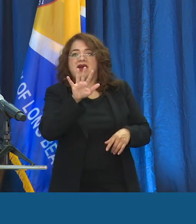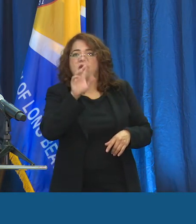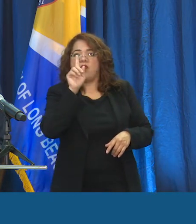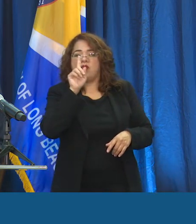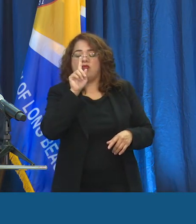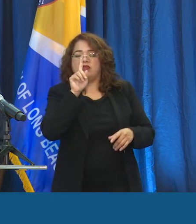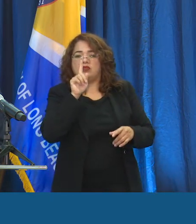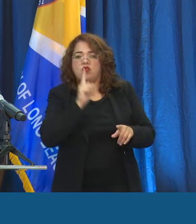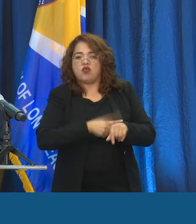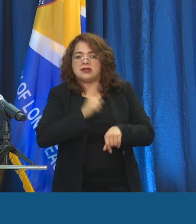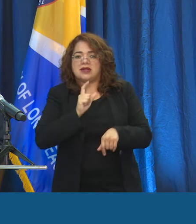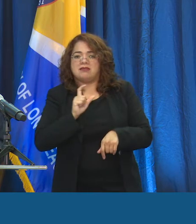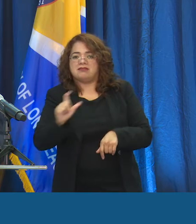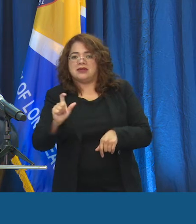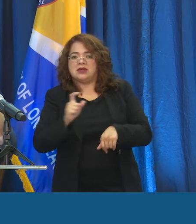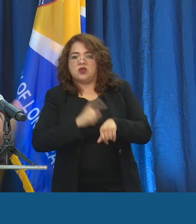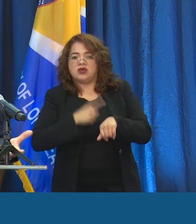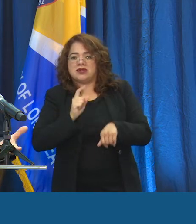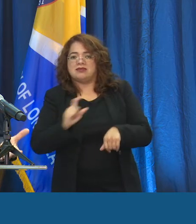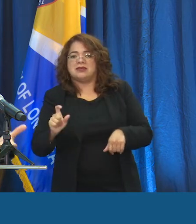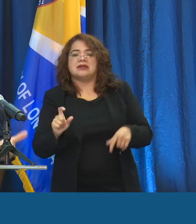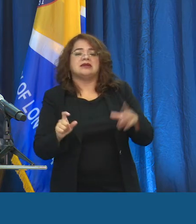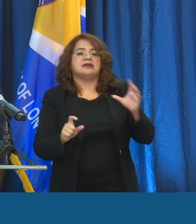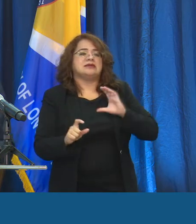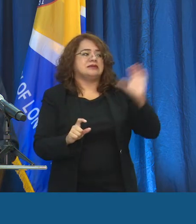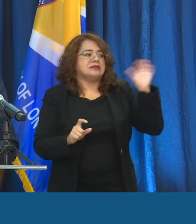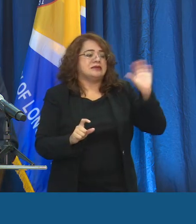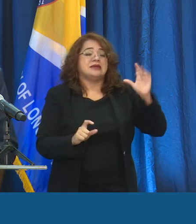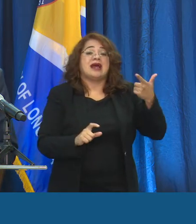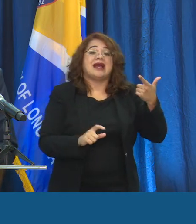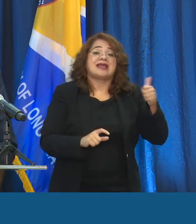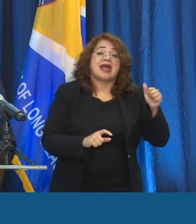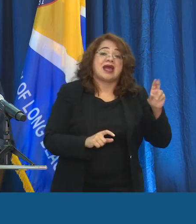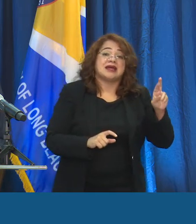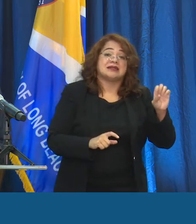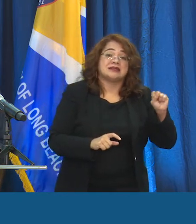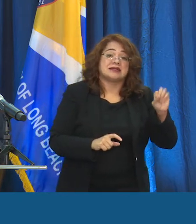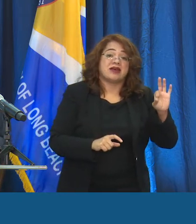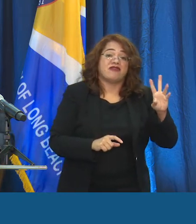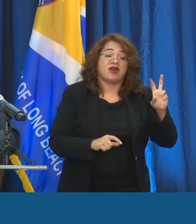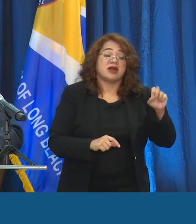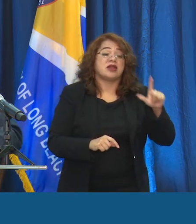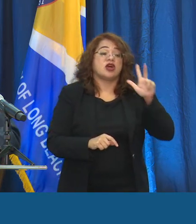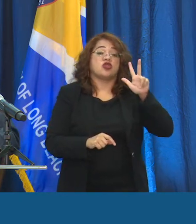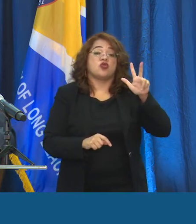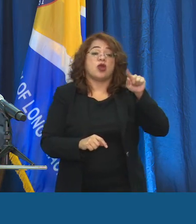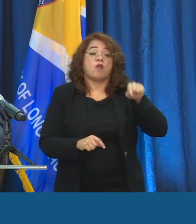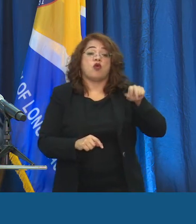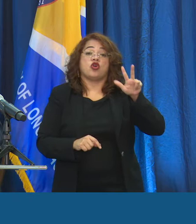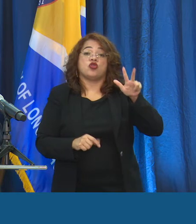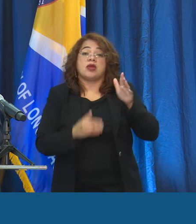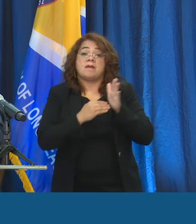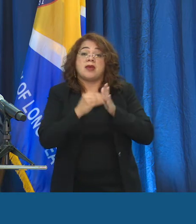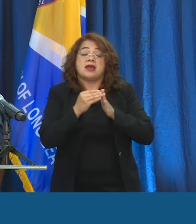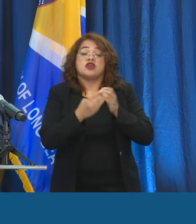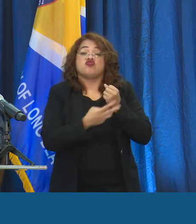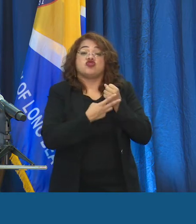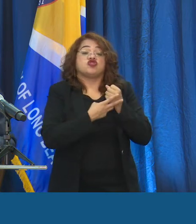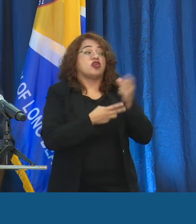one-times, but we're looking for some help from our gas fund and using $3.3 million in reserves to fund those needs.